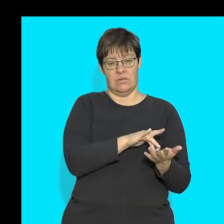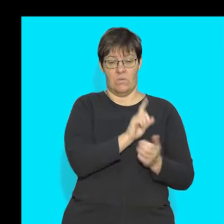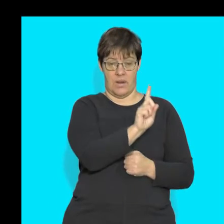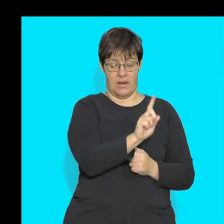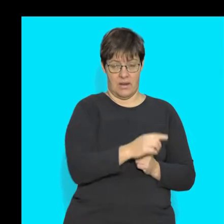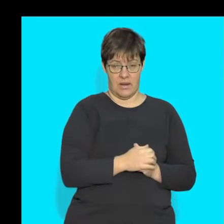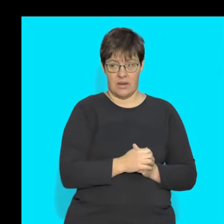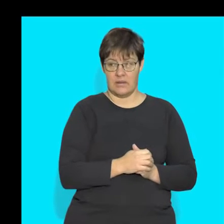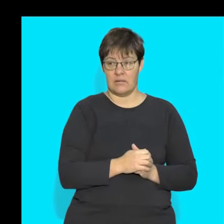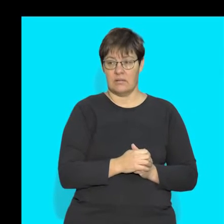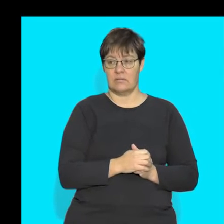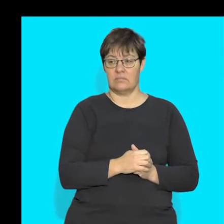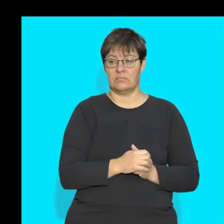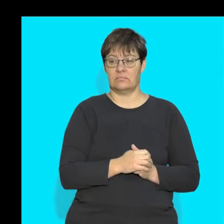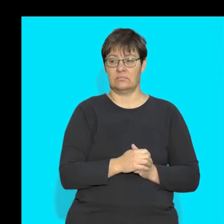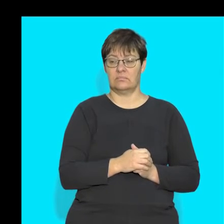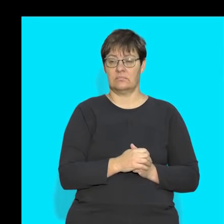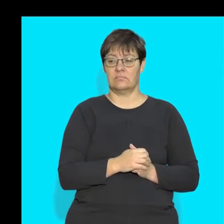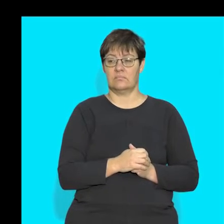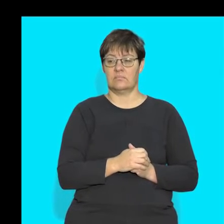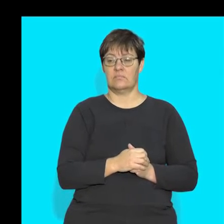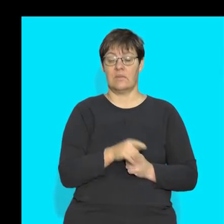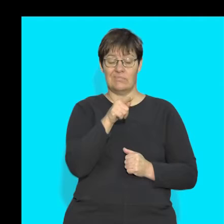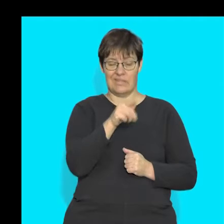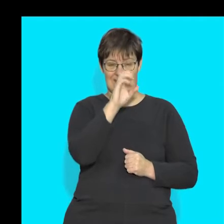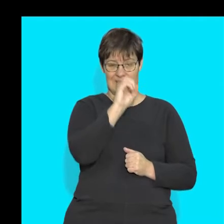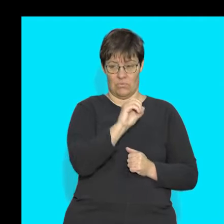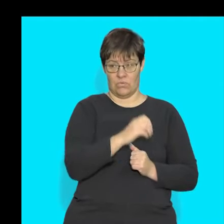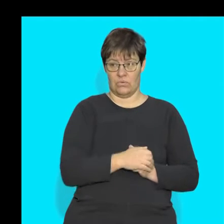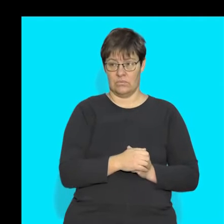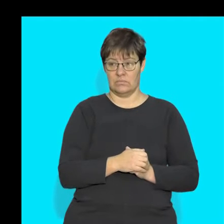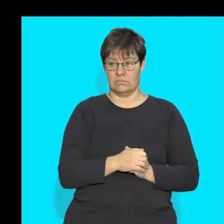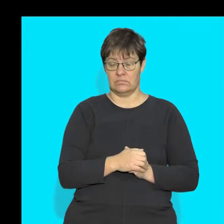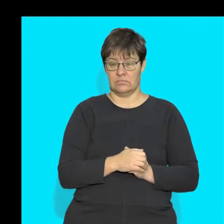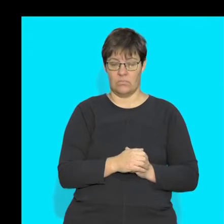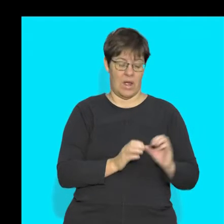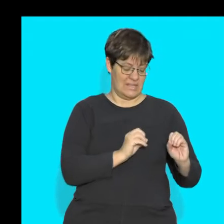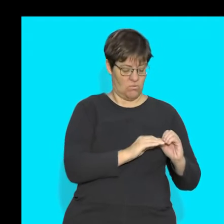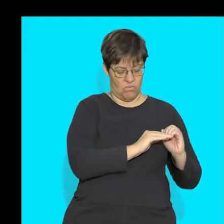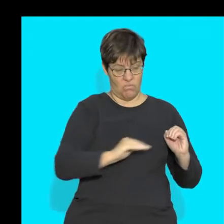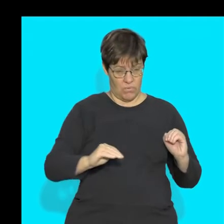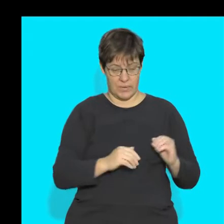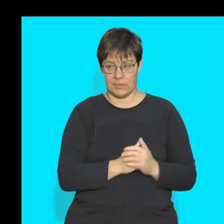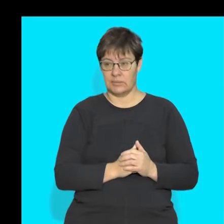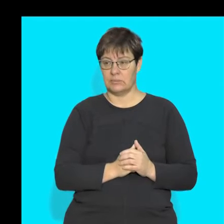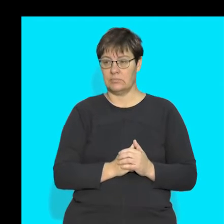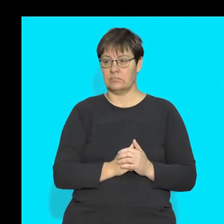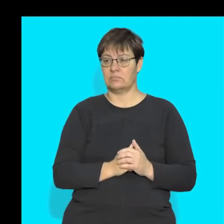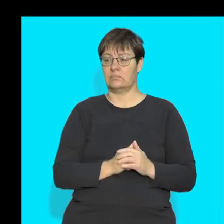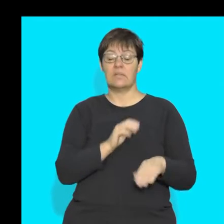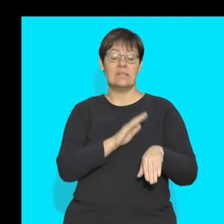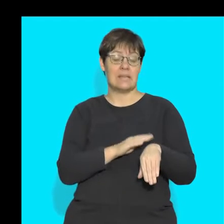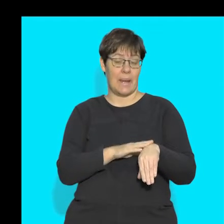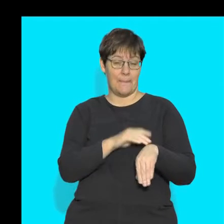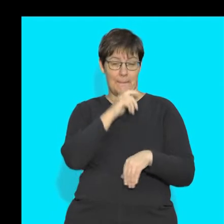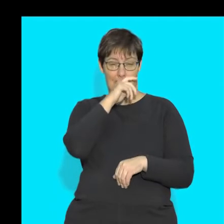1, okay, my initial position is 0, because that's 0 over there. My time,